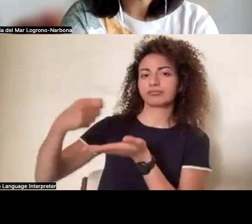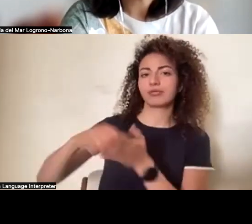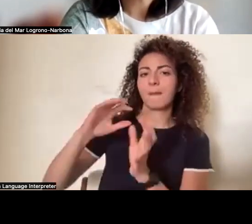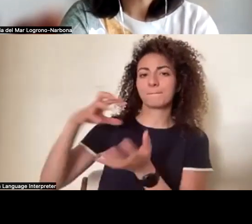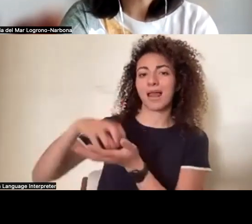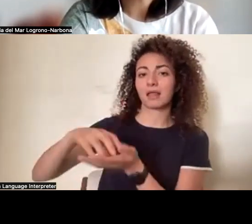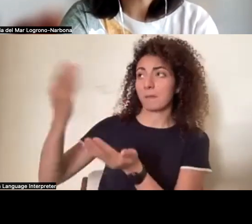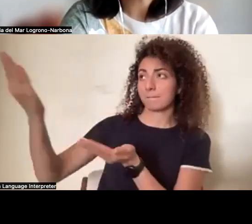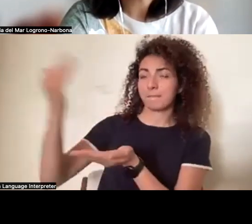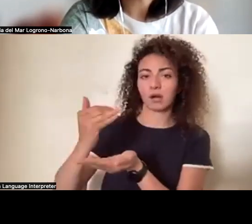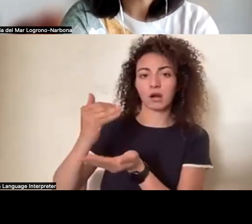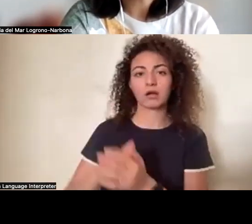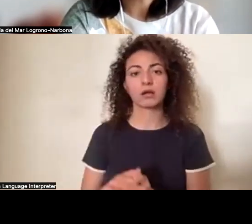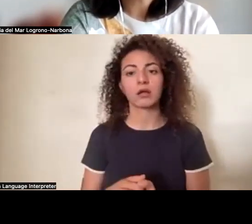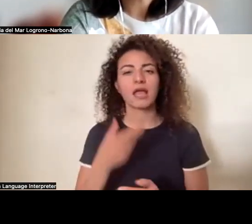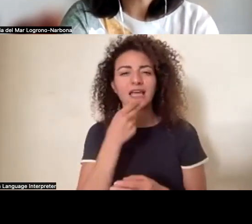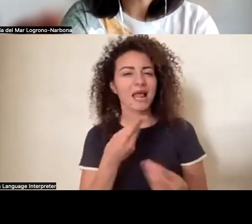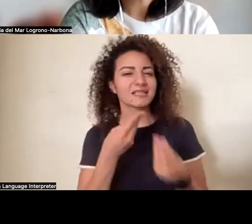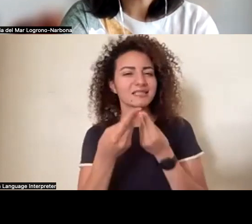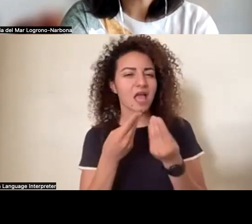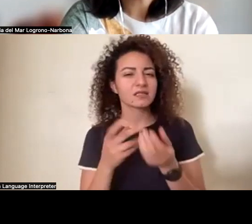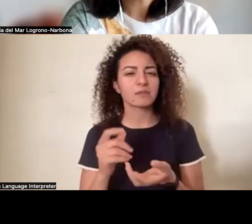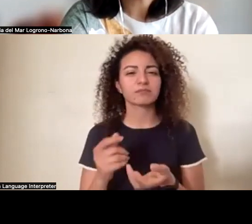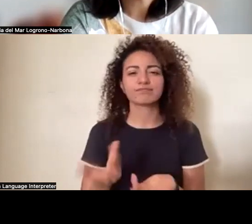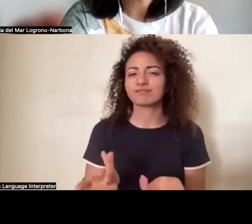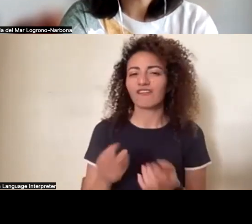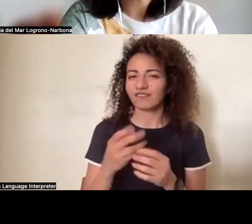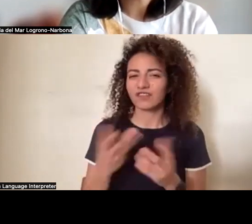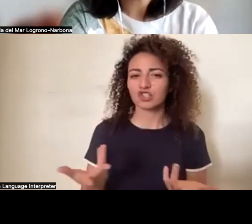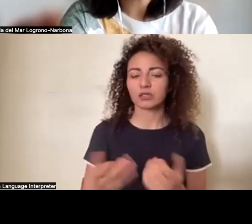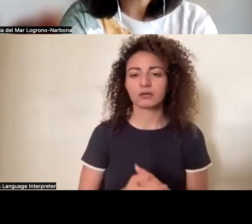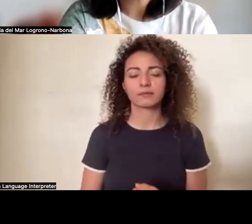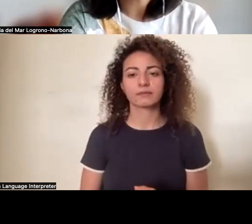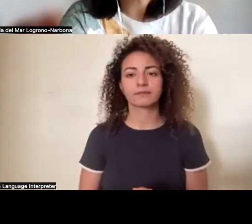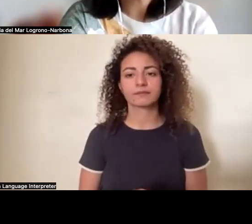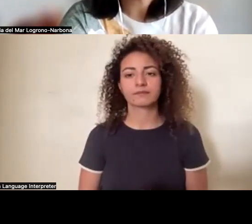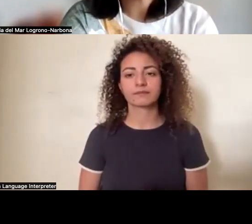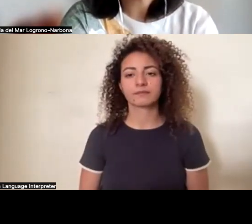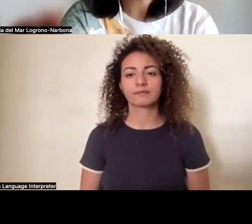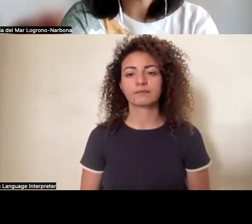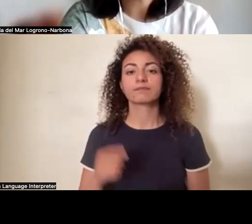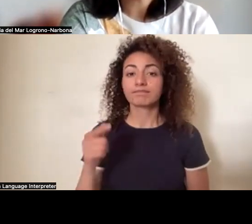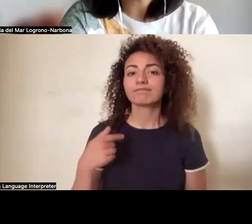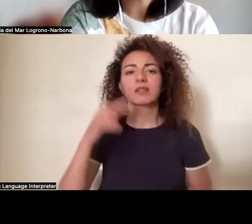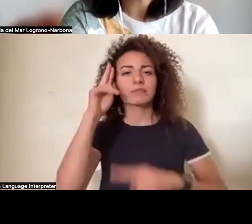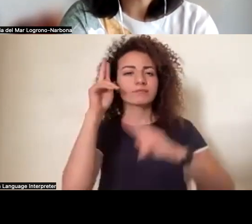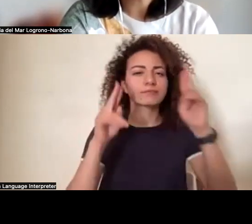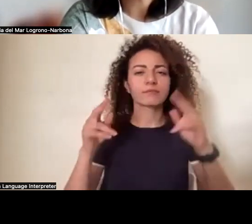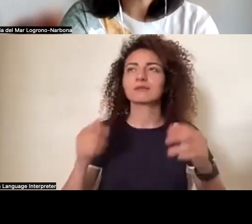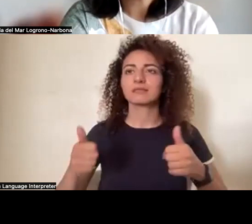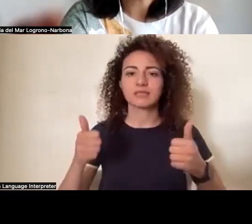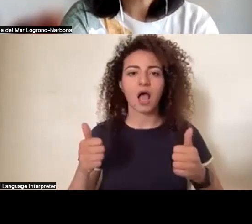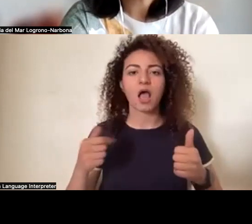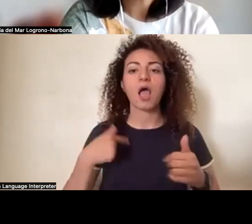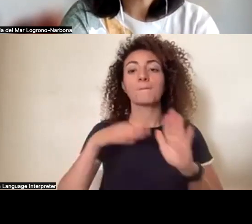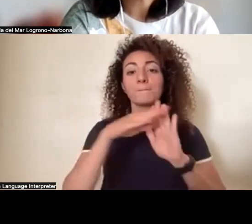for the political economic reasons that I'm trying to mention. But I mean, it is a dilemma that we do need these programs, and we